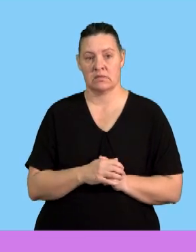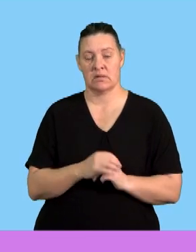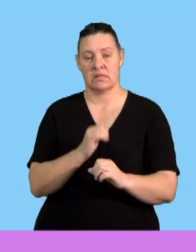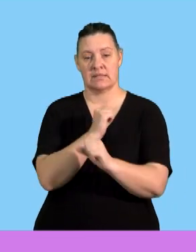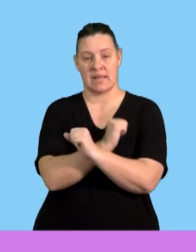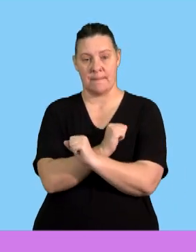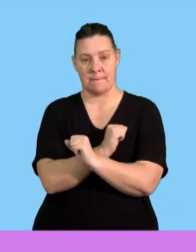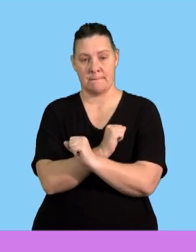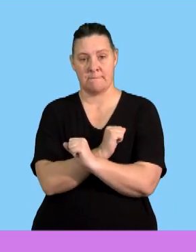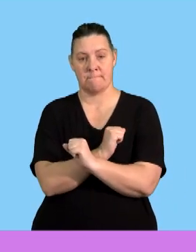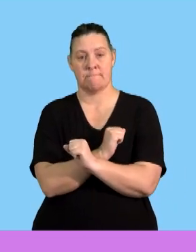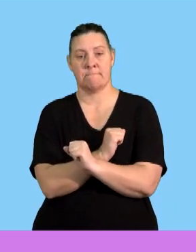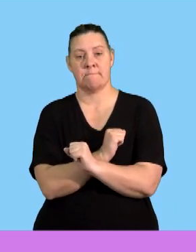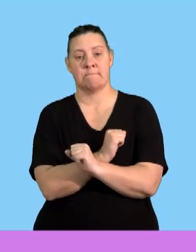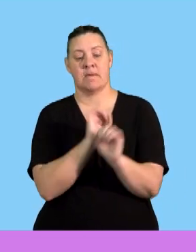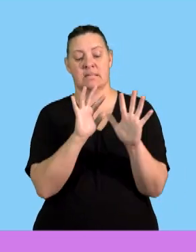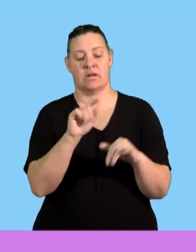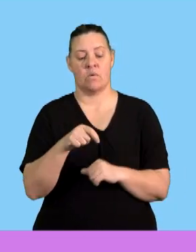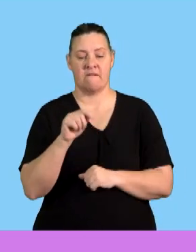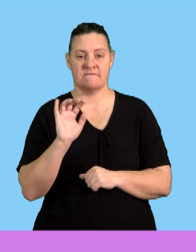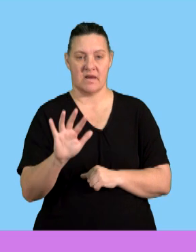times the